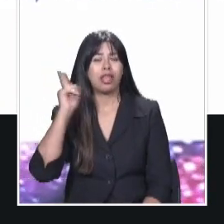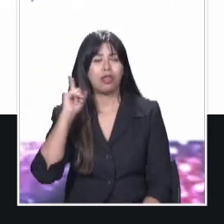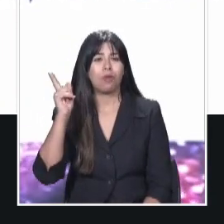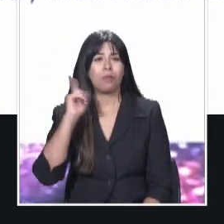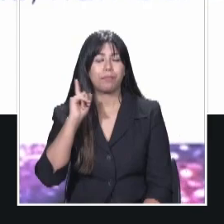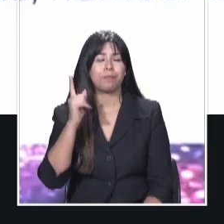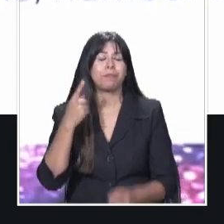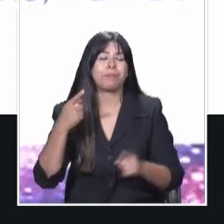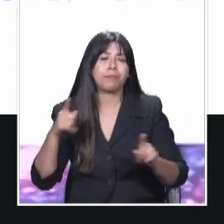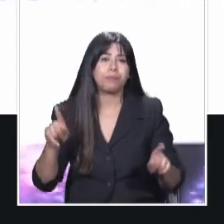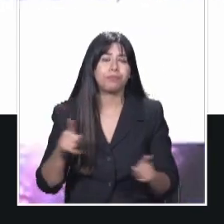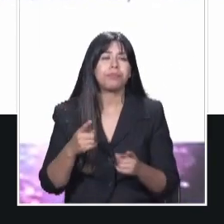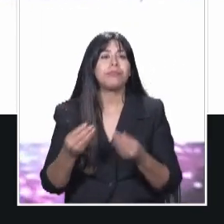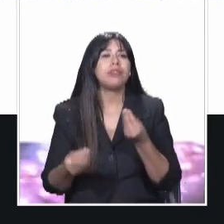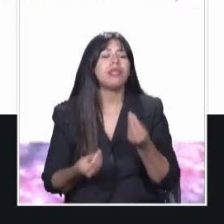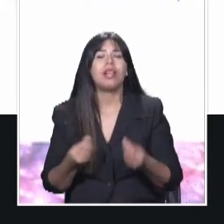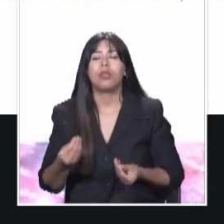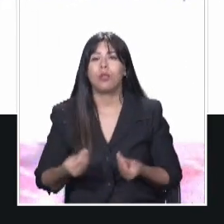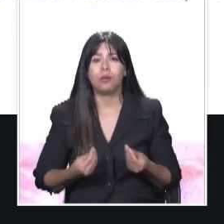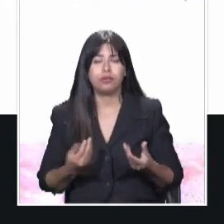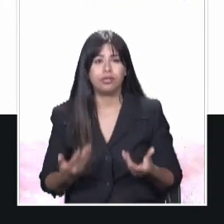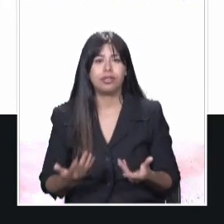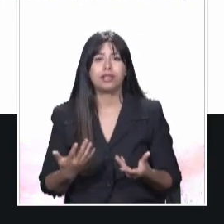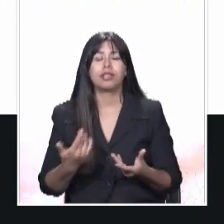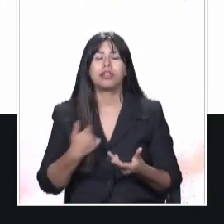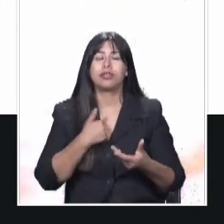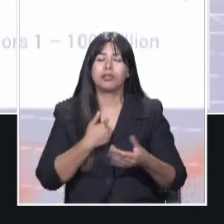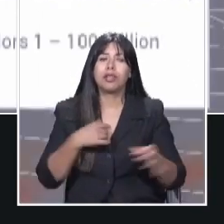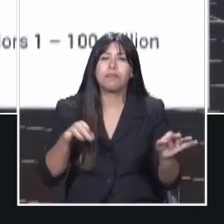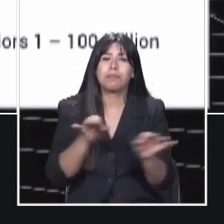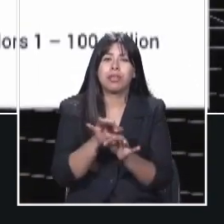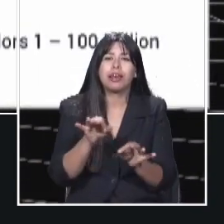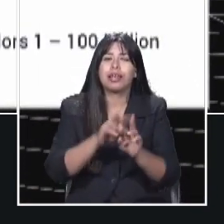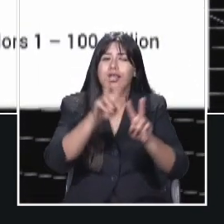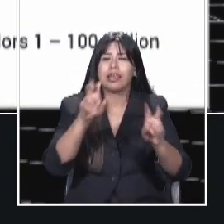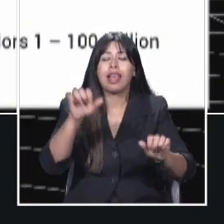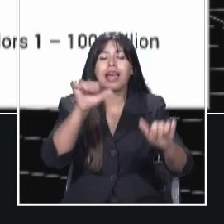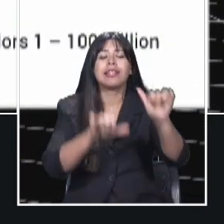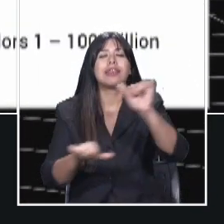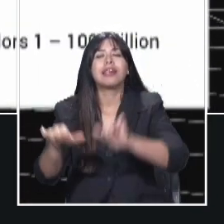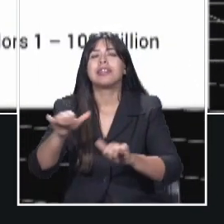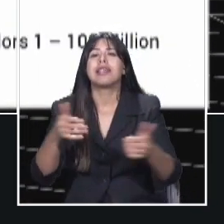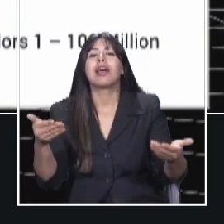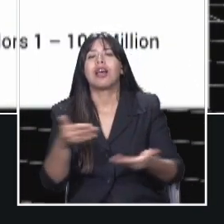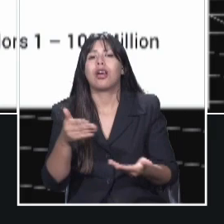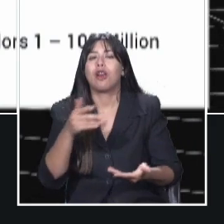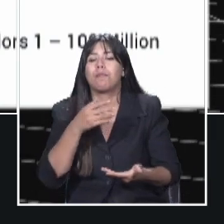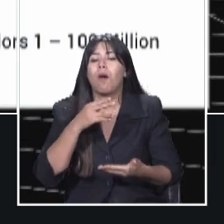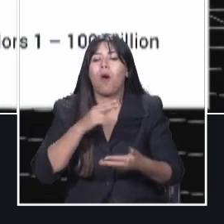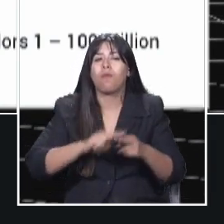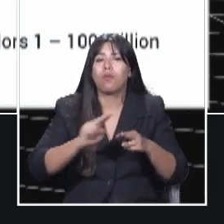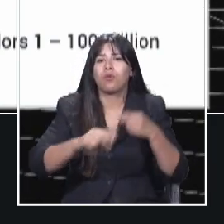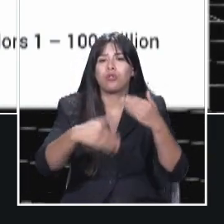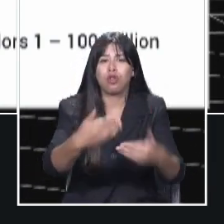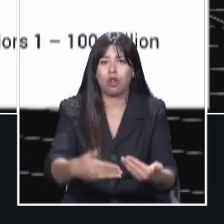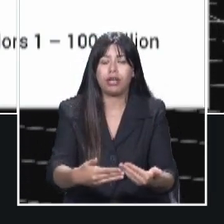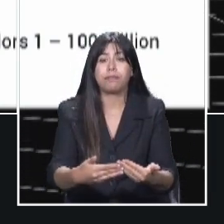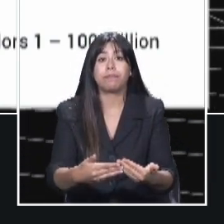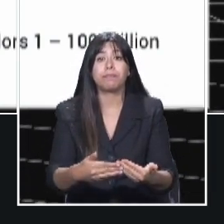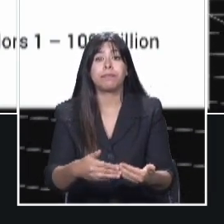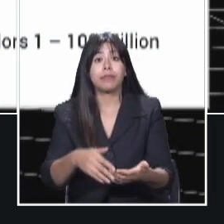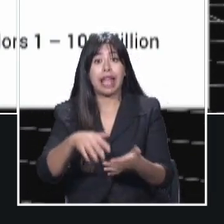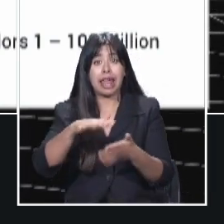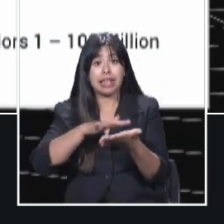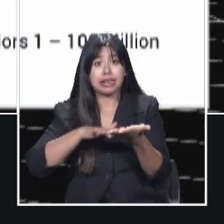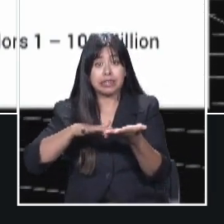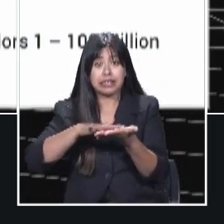let's get a little bit into the science of how this works. The reason why touch is simple is because